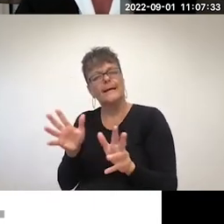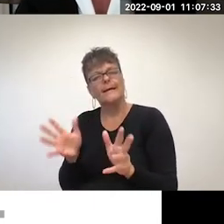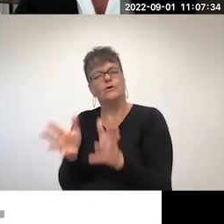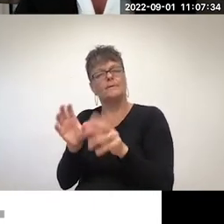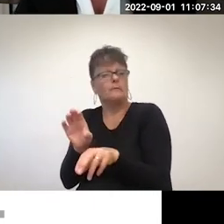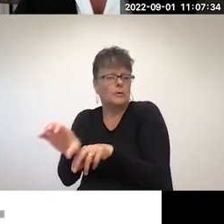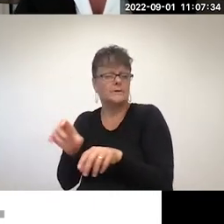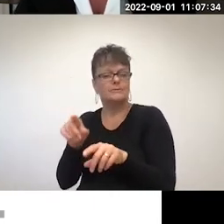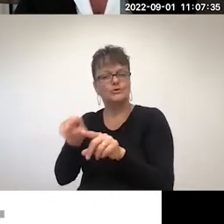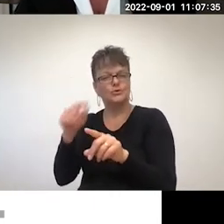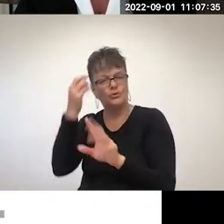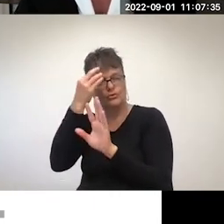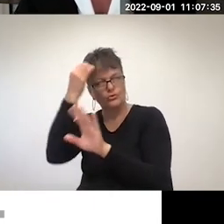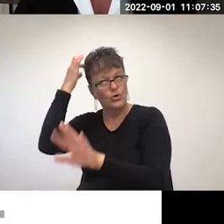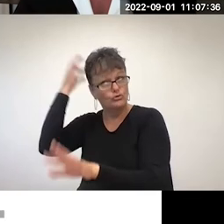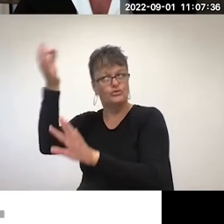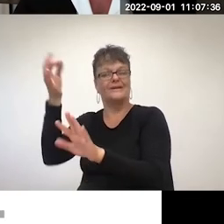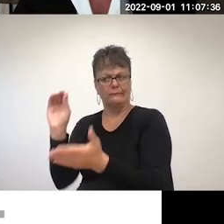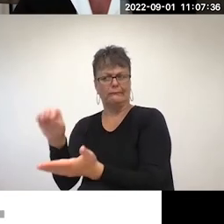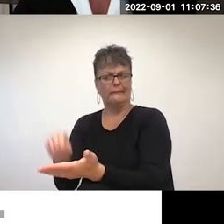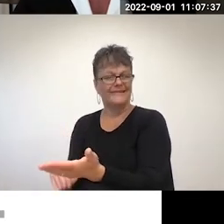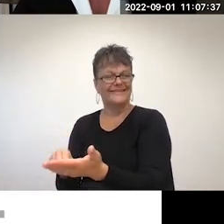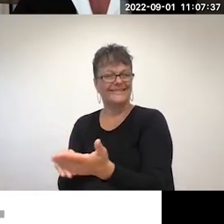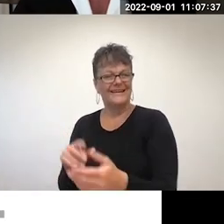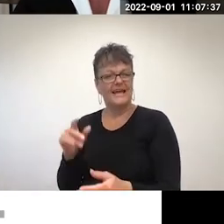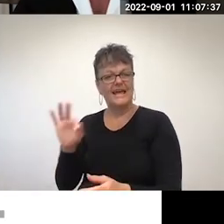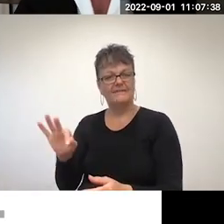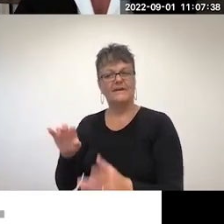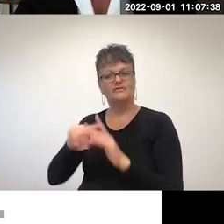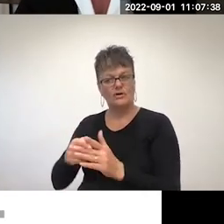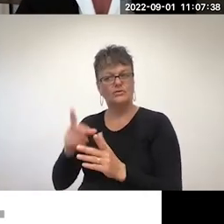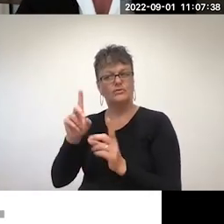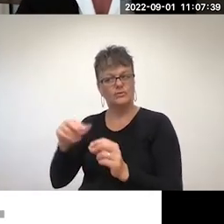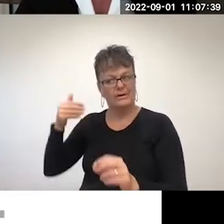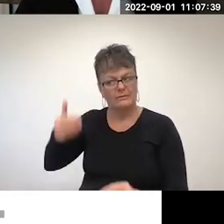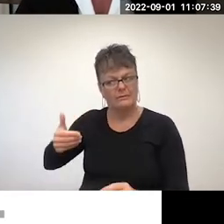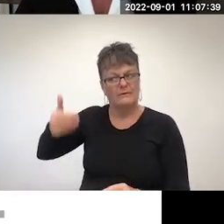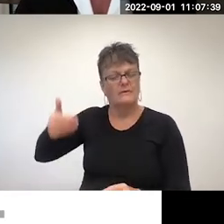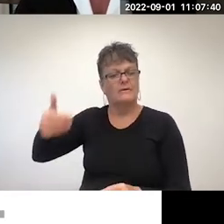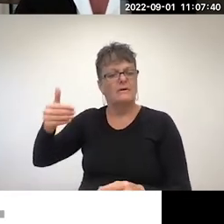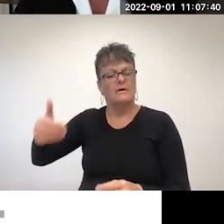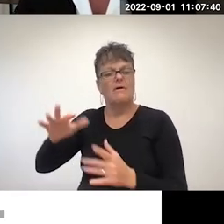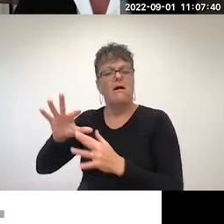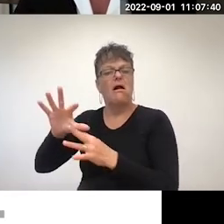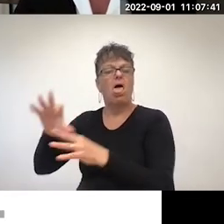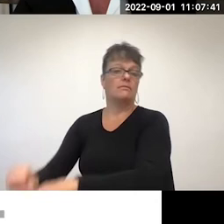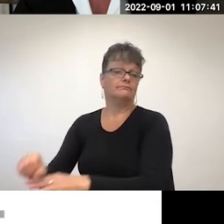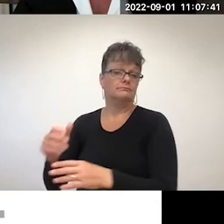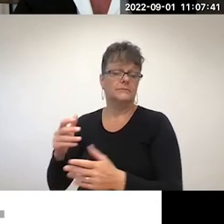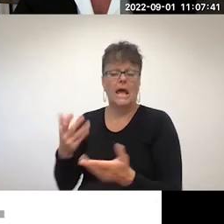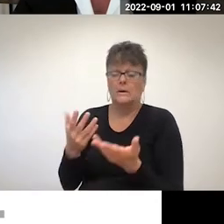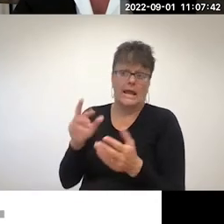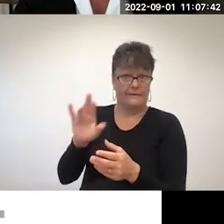our students will hopefully help them to see how, you know, productive and supportive it is. And then maybe they will do that for their other classes